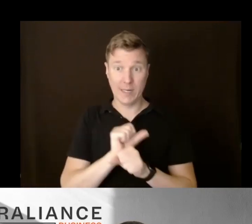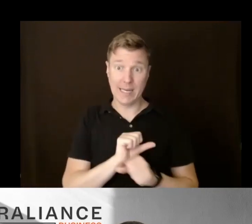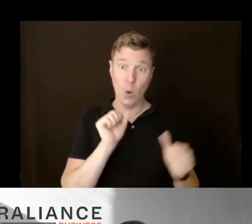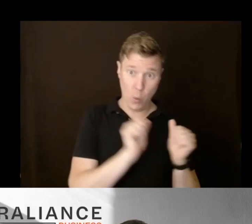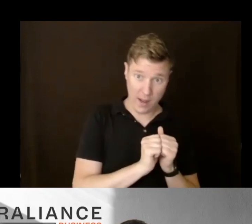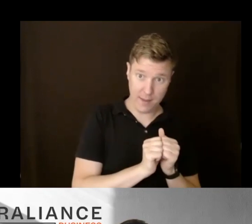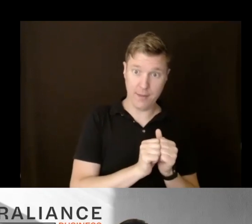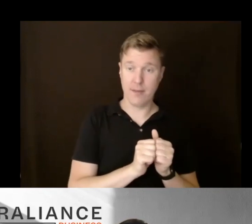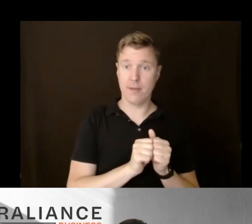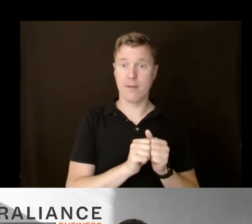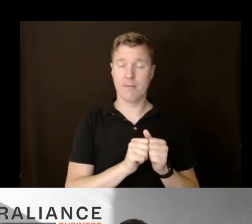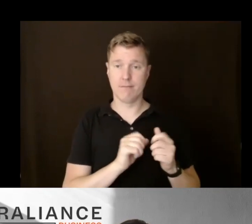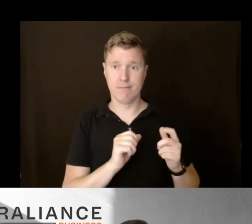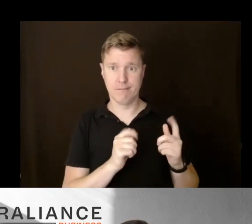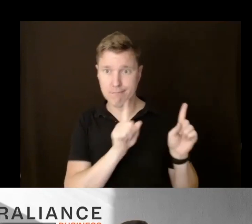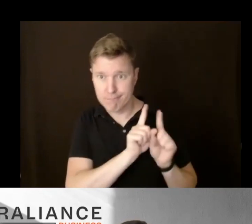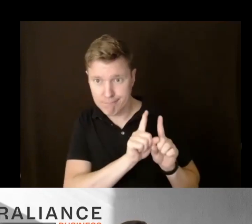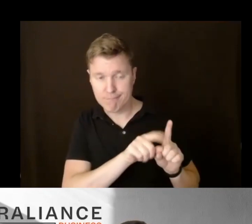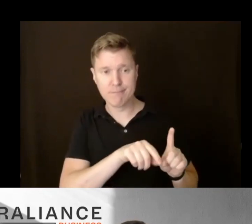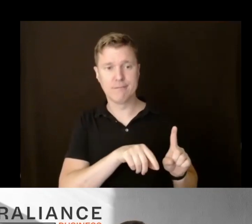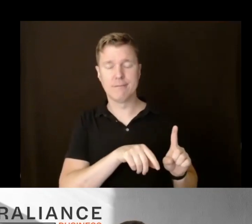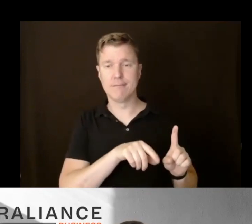survivors in terms of ensuring